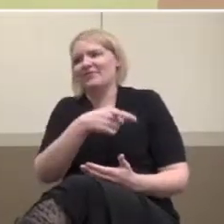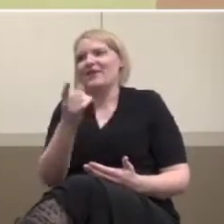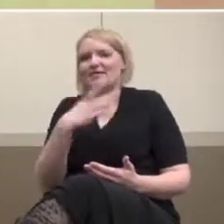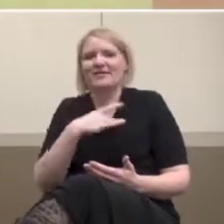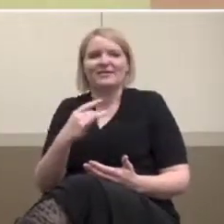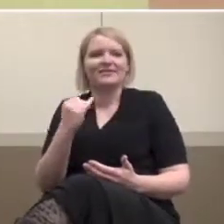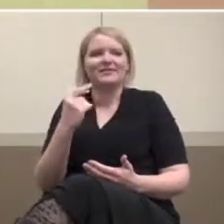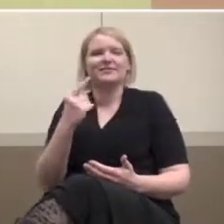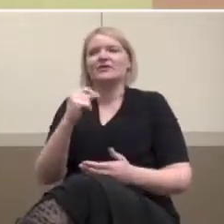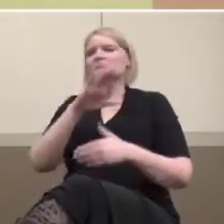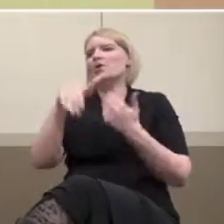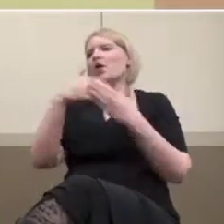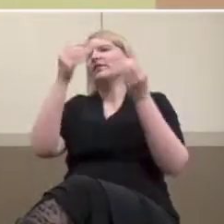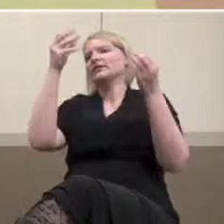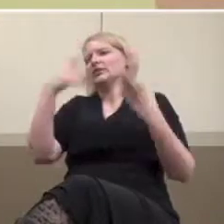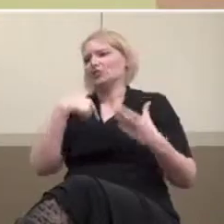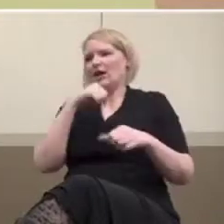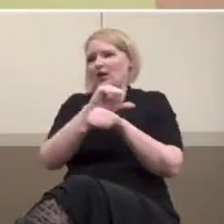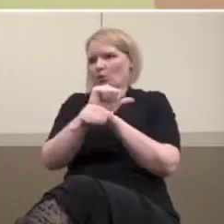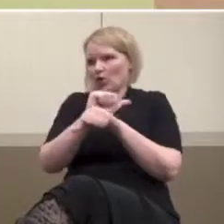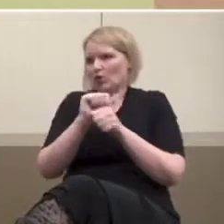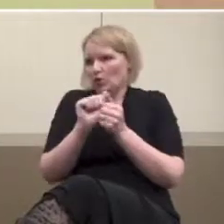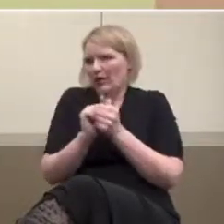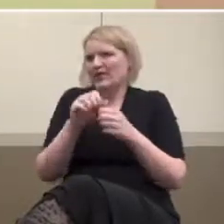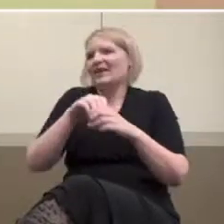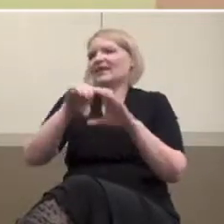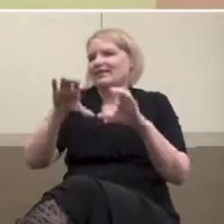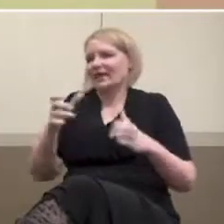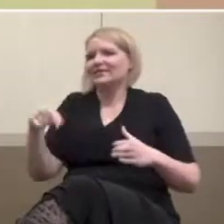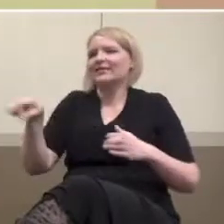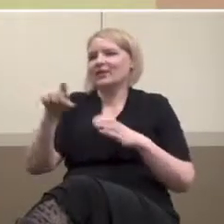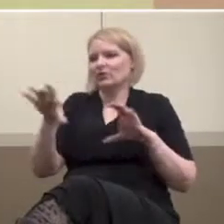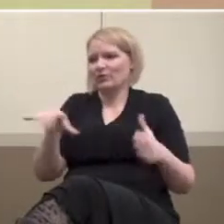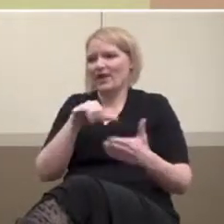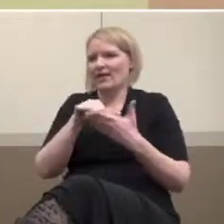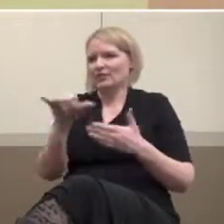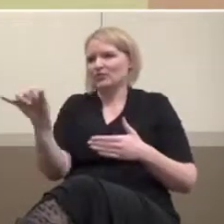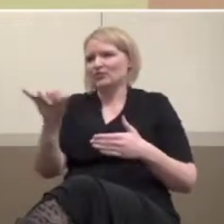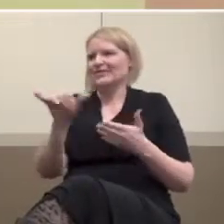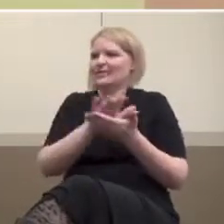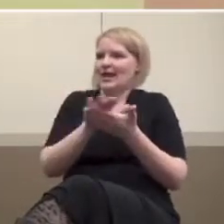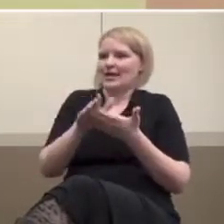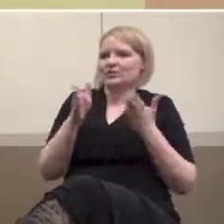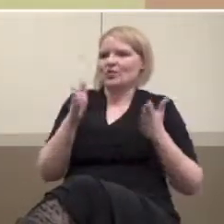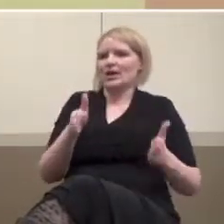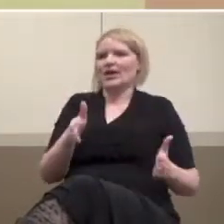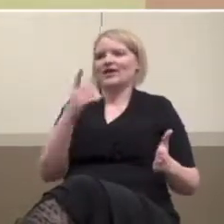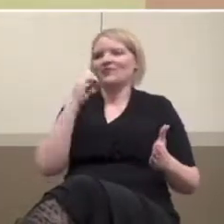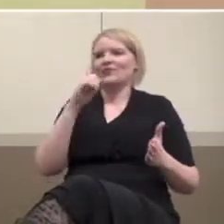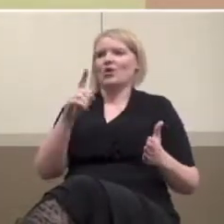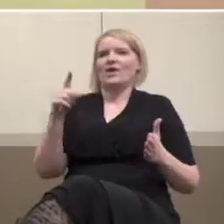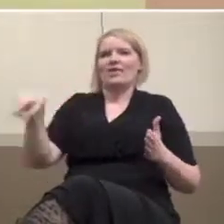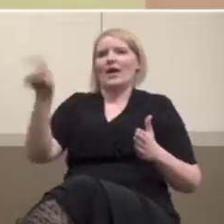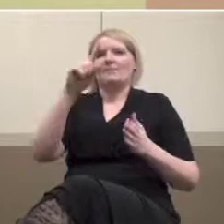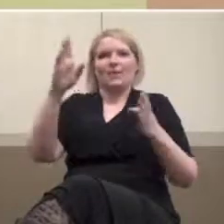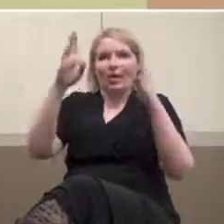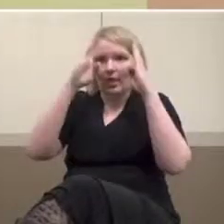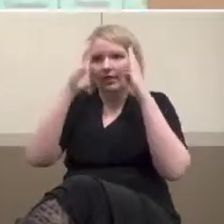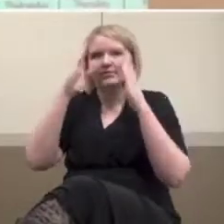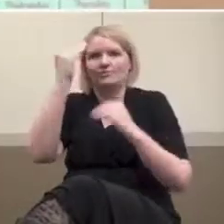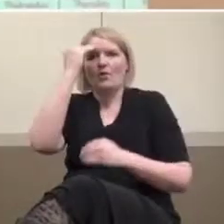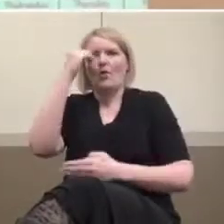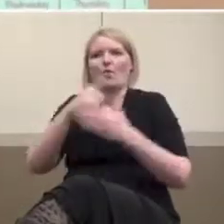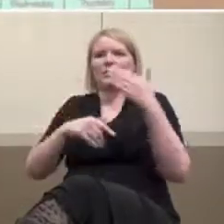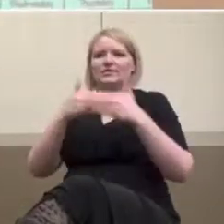I work with in our class do that. So that's kind of a nice way to keep them kind of on task and knowing what's coming